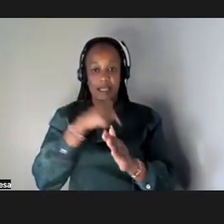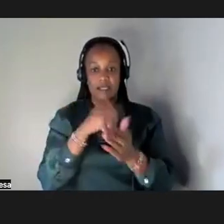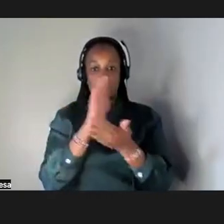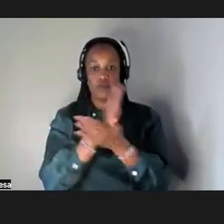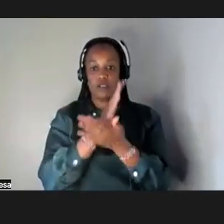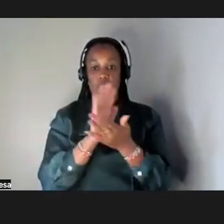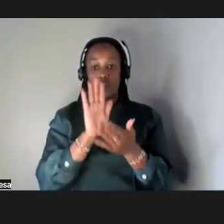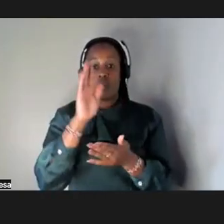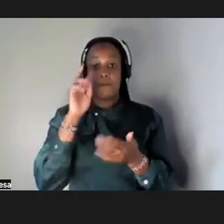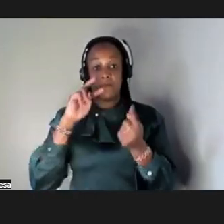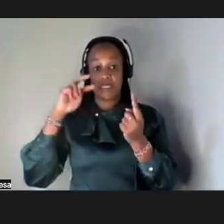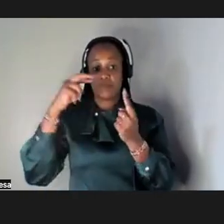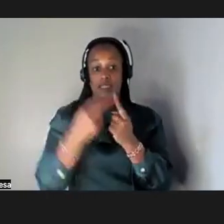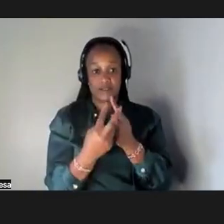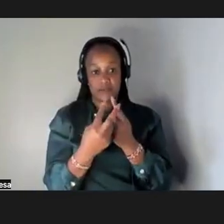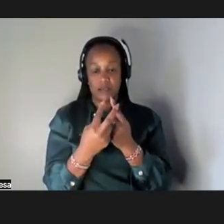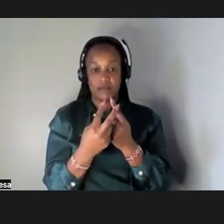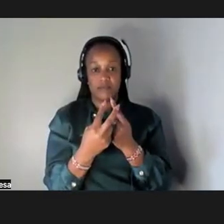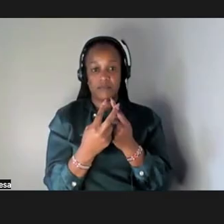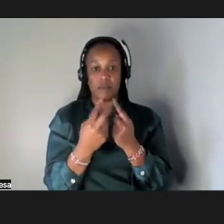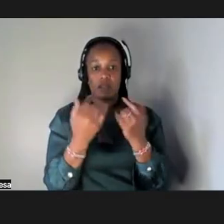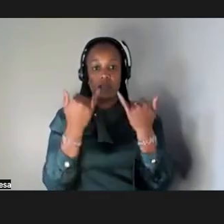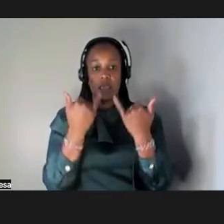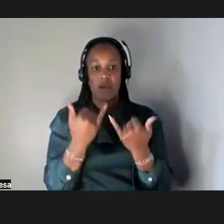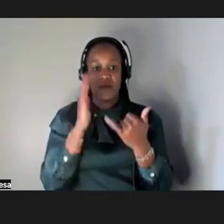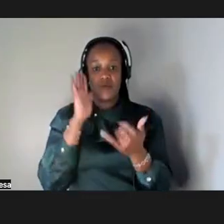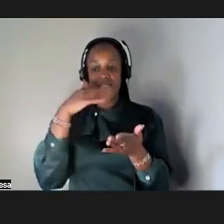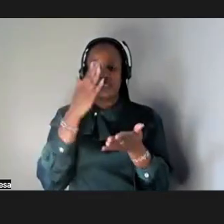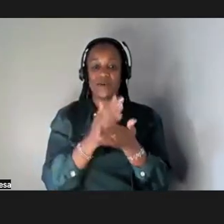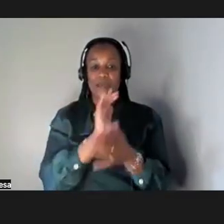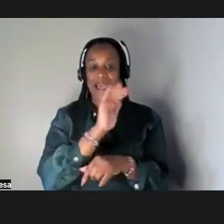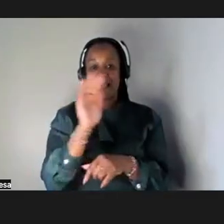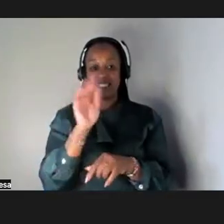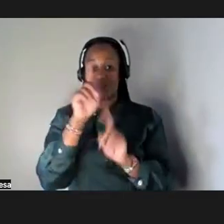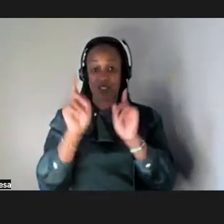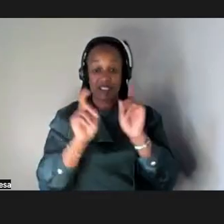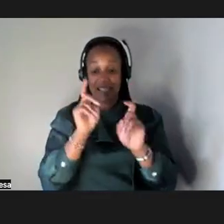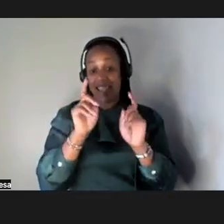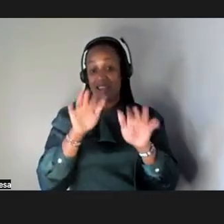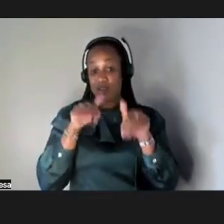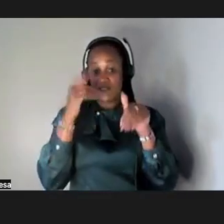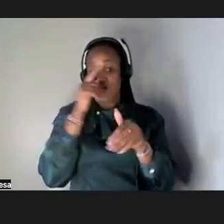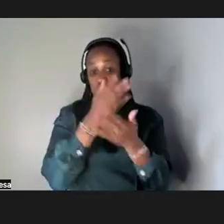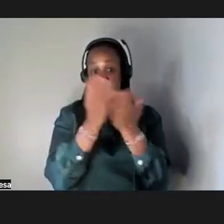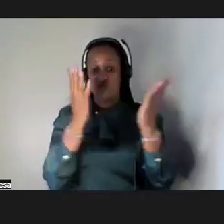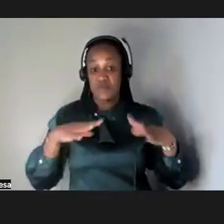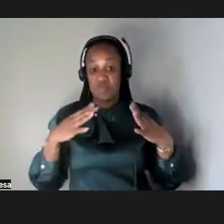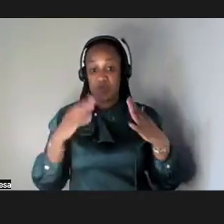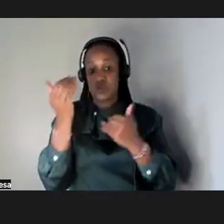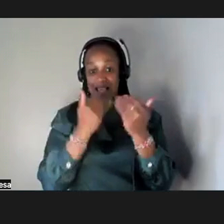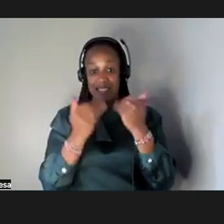this critical issue. I will now stop asking the questions and let you guys ask the questions. I know that we've had 2 questions already kind